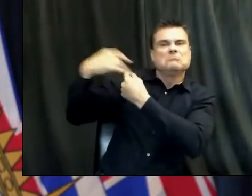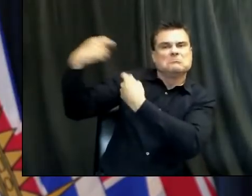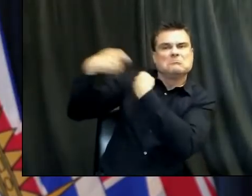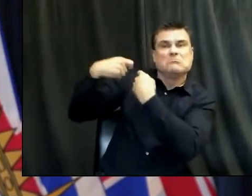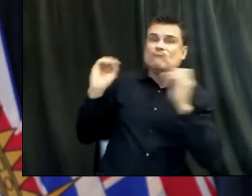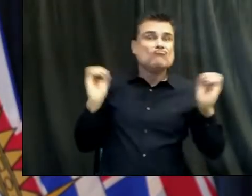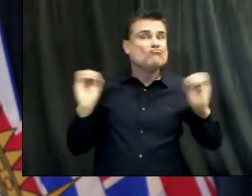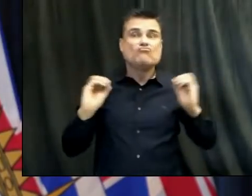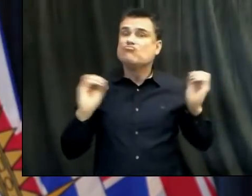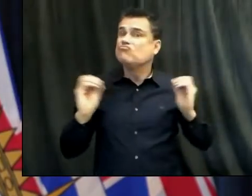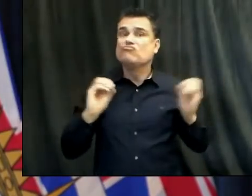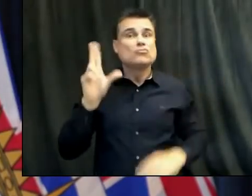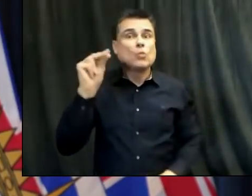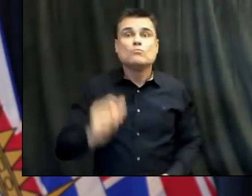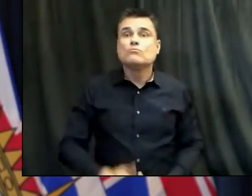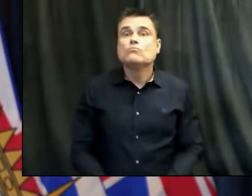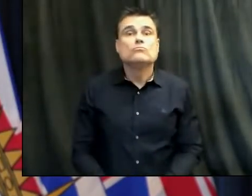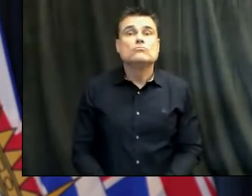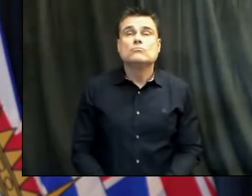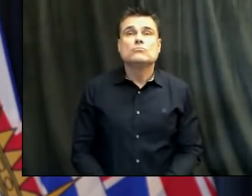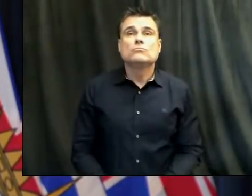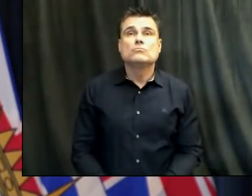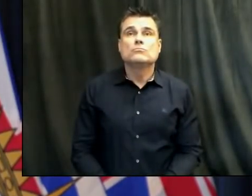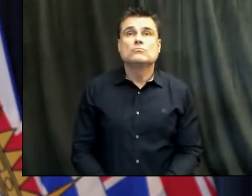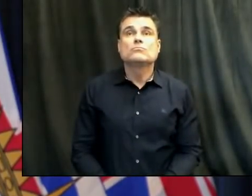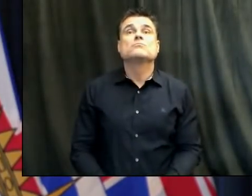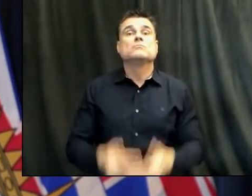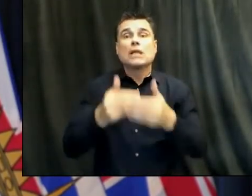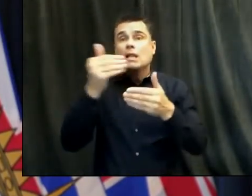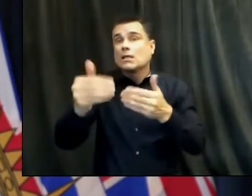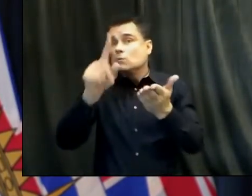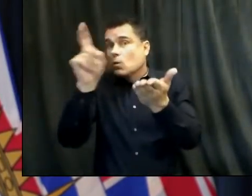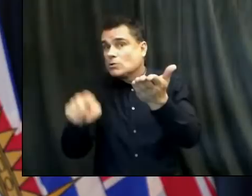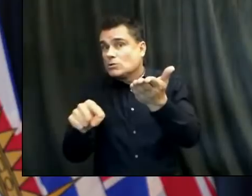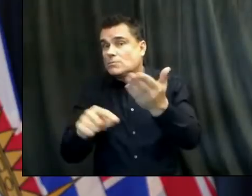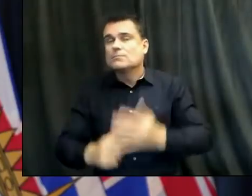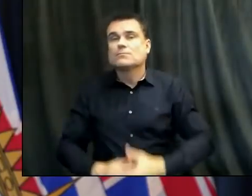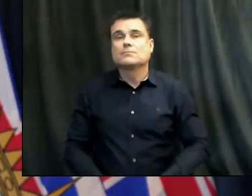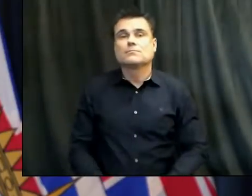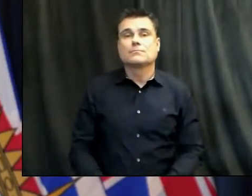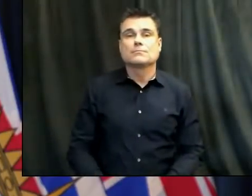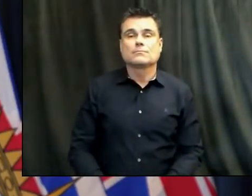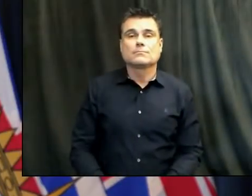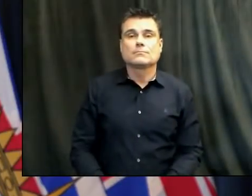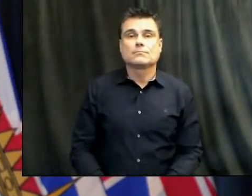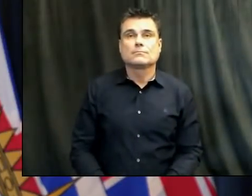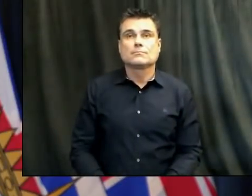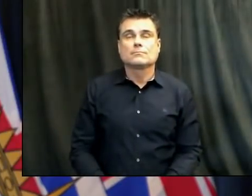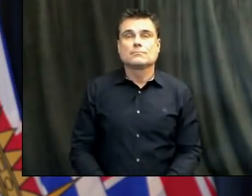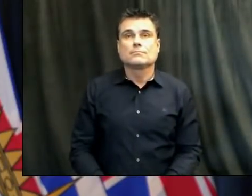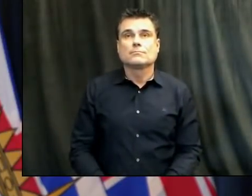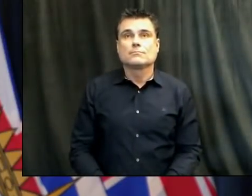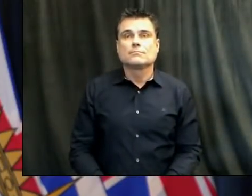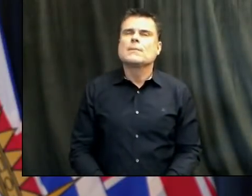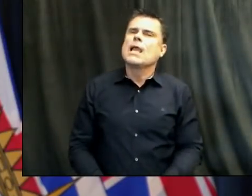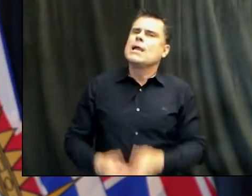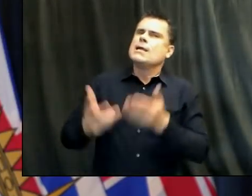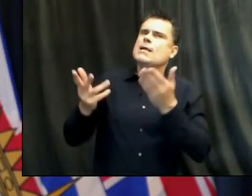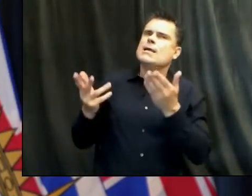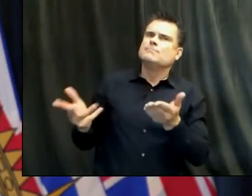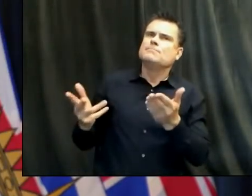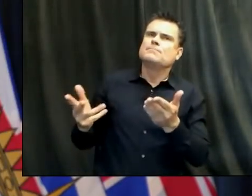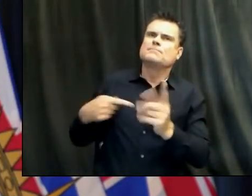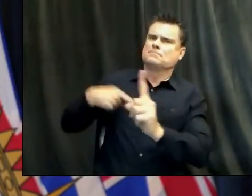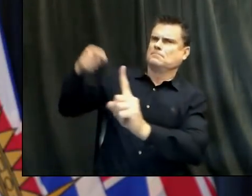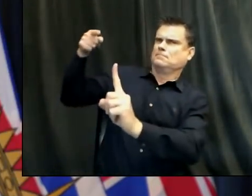Hey there, Dr. Henry. Thank you so much for taking my call. I wanted to ask you about the restrictions regarding team sports. I know you stated